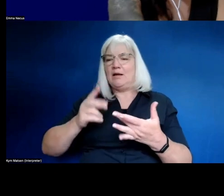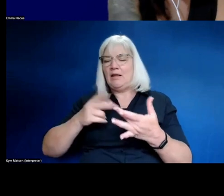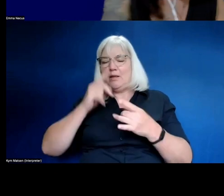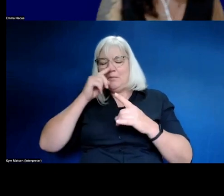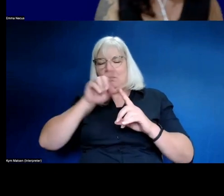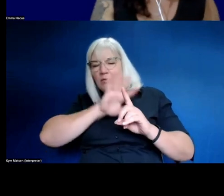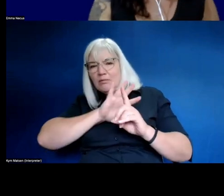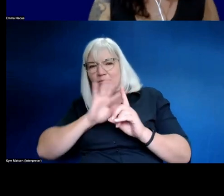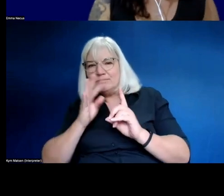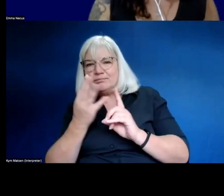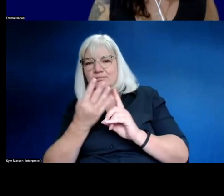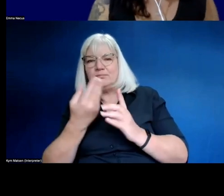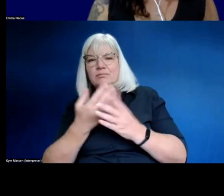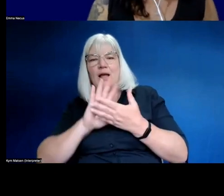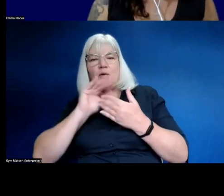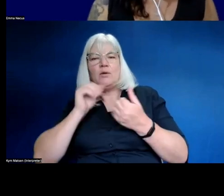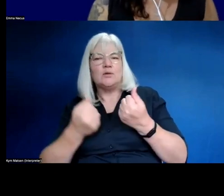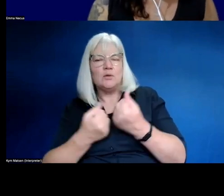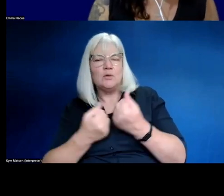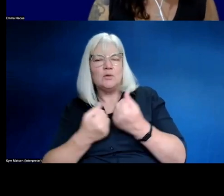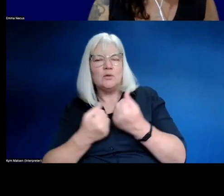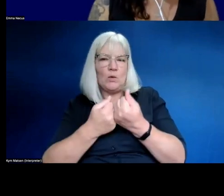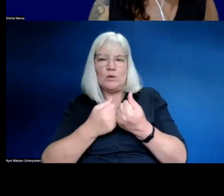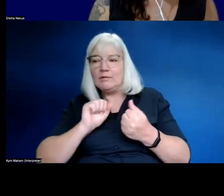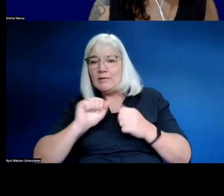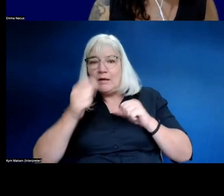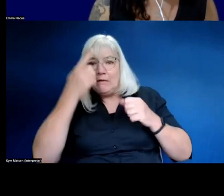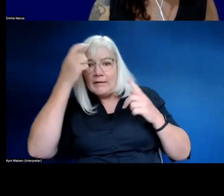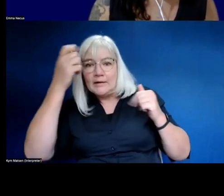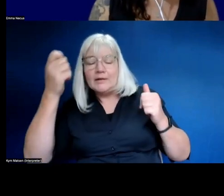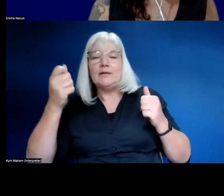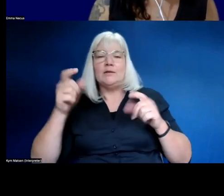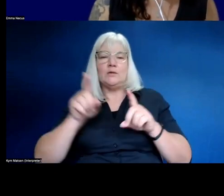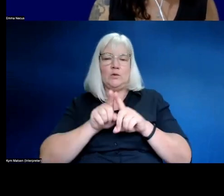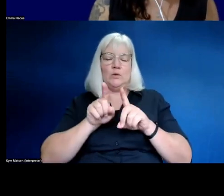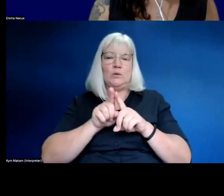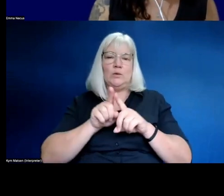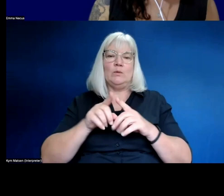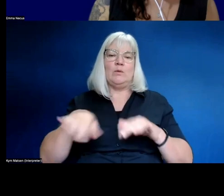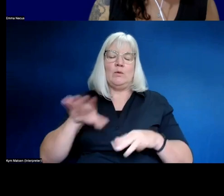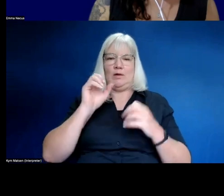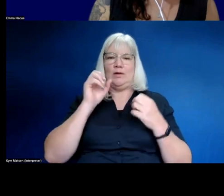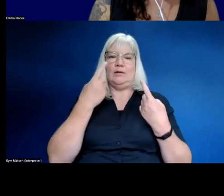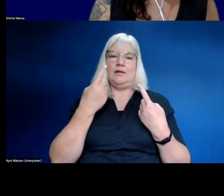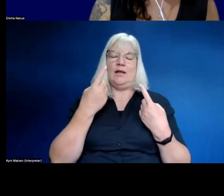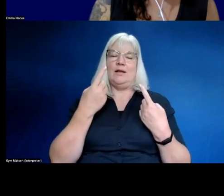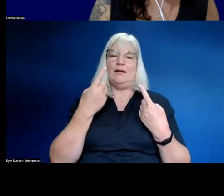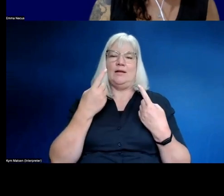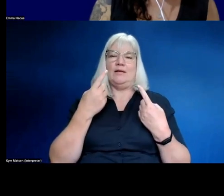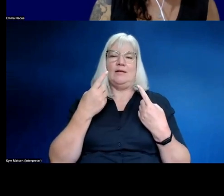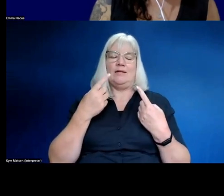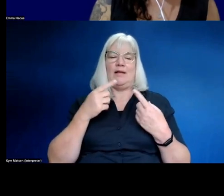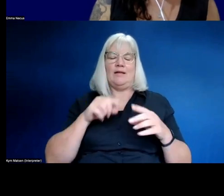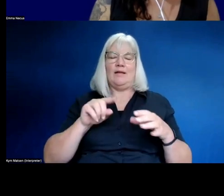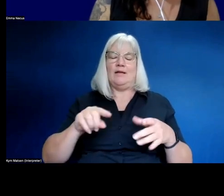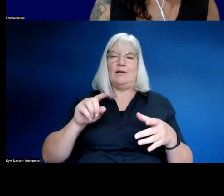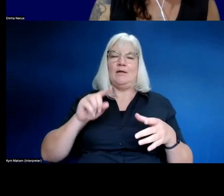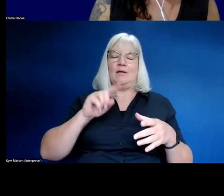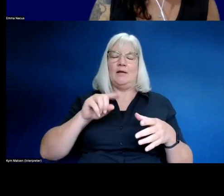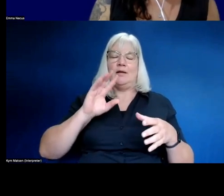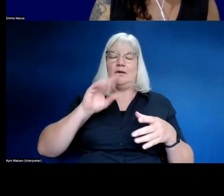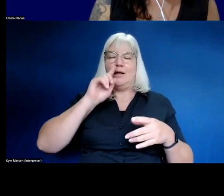how they can support that and what ideas they might come up with that understanding of, I can't see you put stuff in your